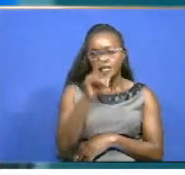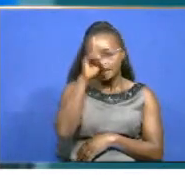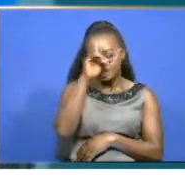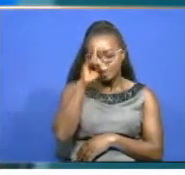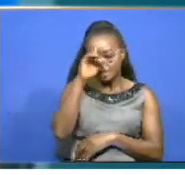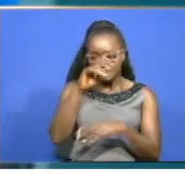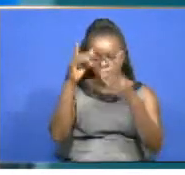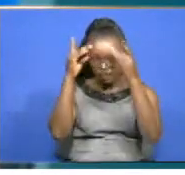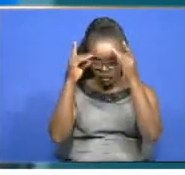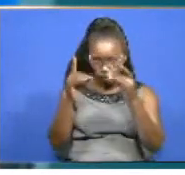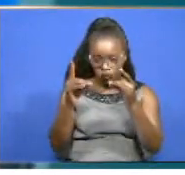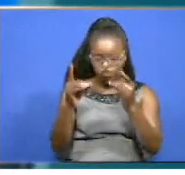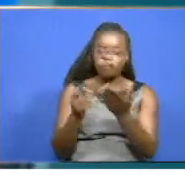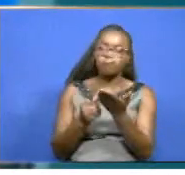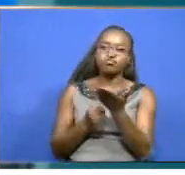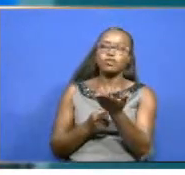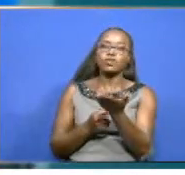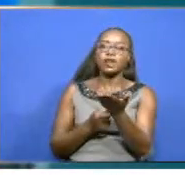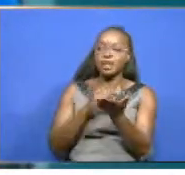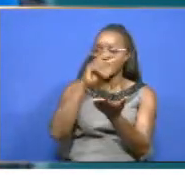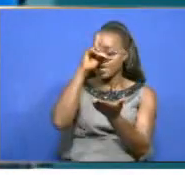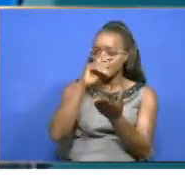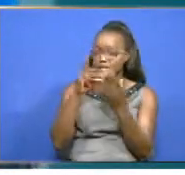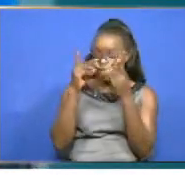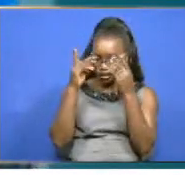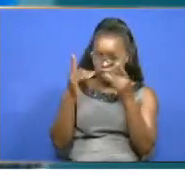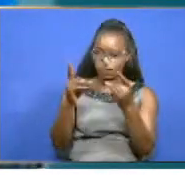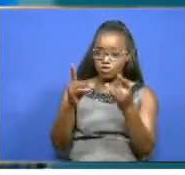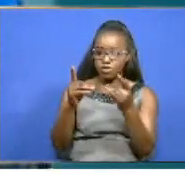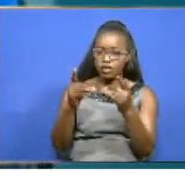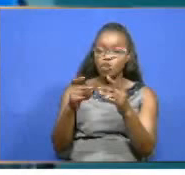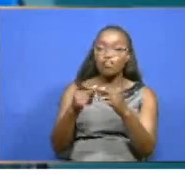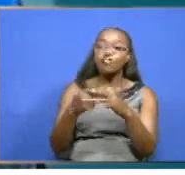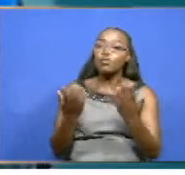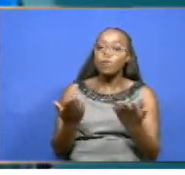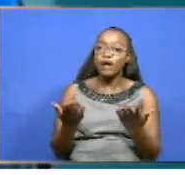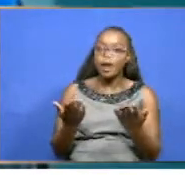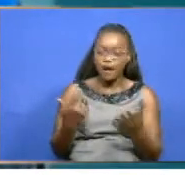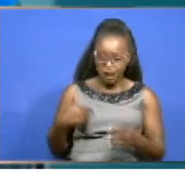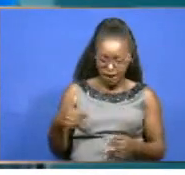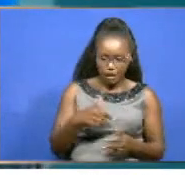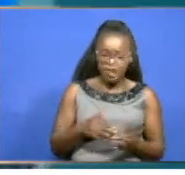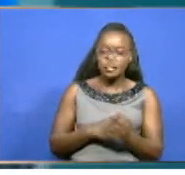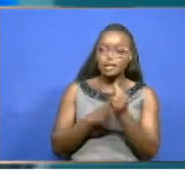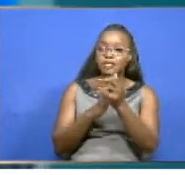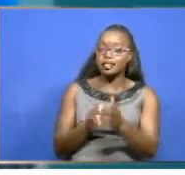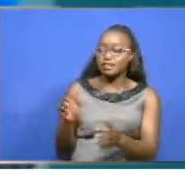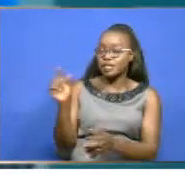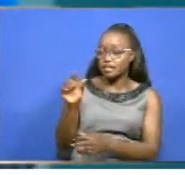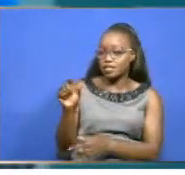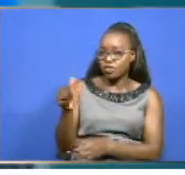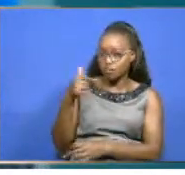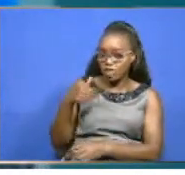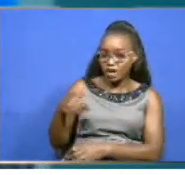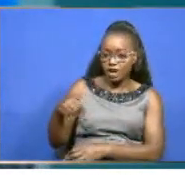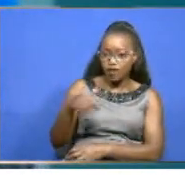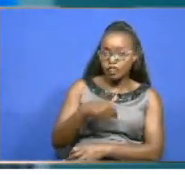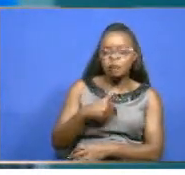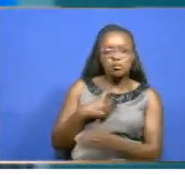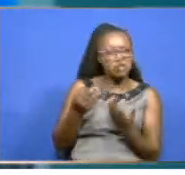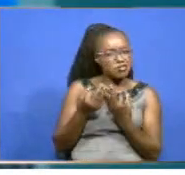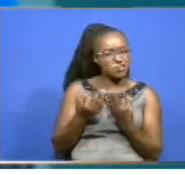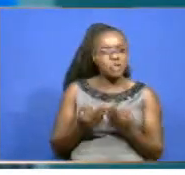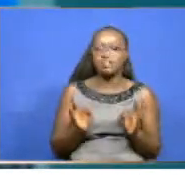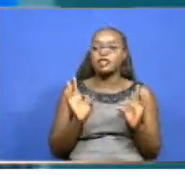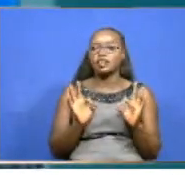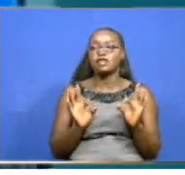been made. Now, that serious decision should begin from us as leaders from the region. And I'll be you know, open and frank about